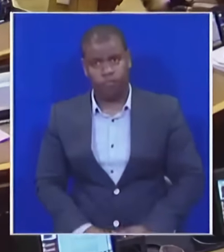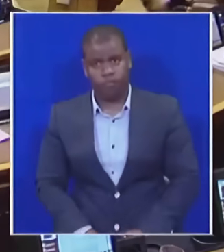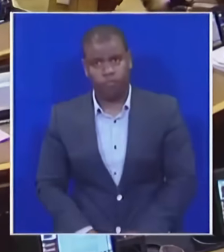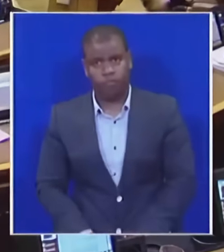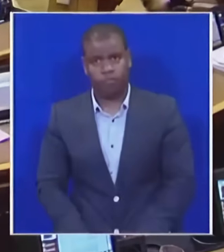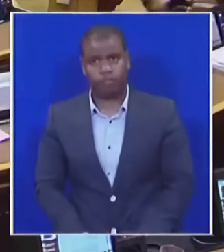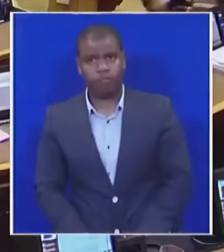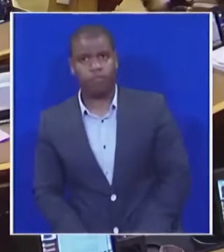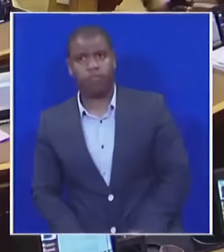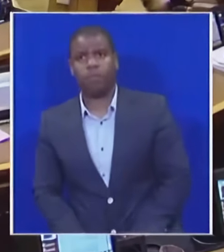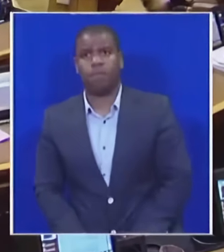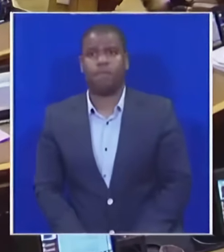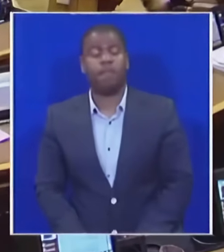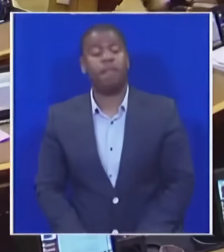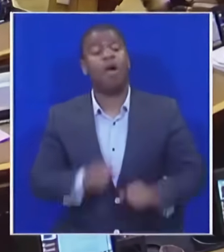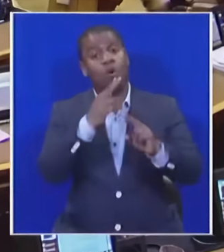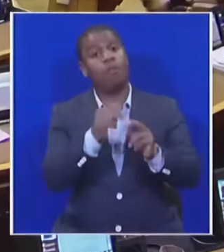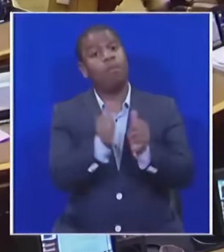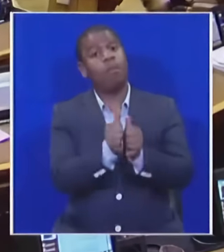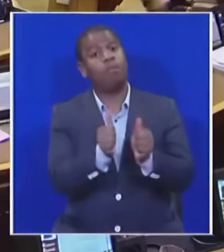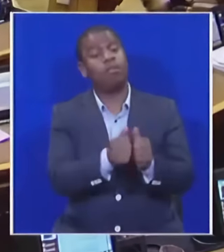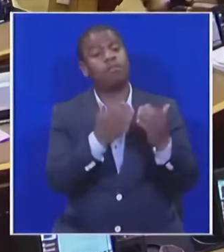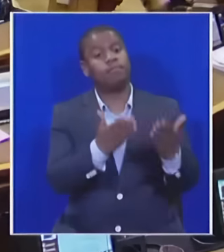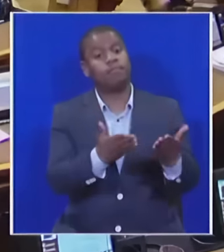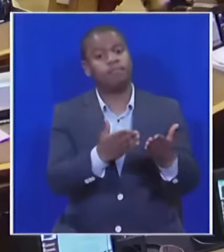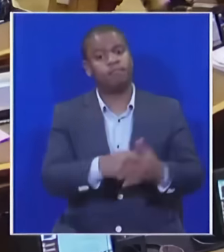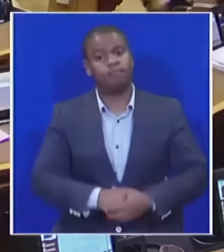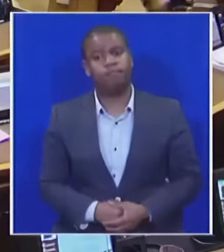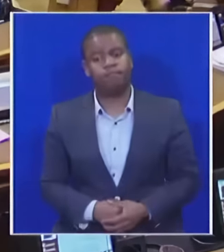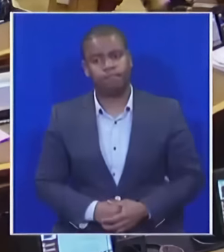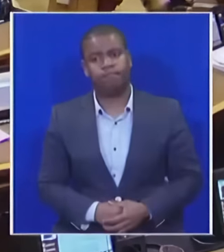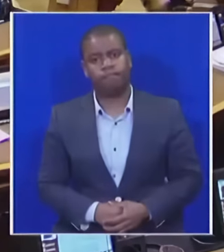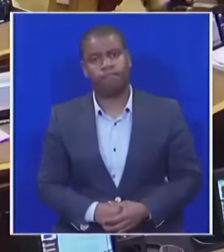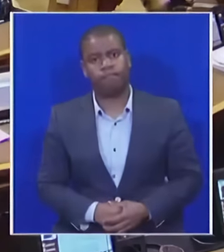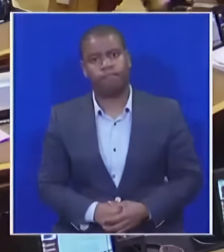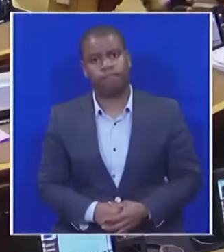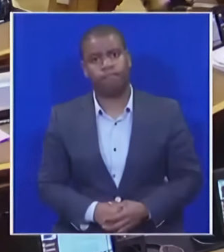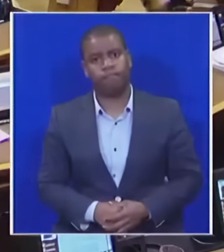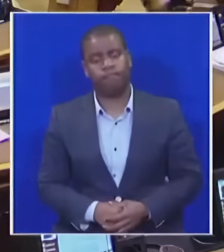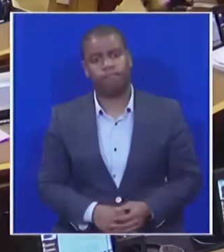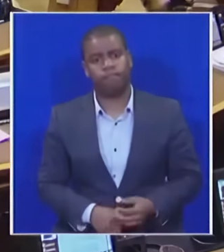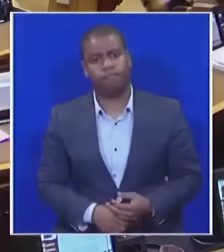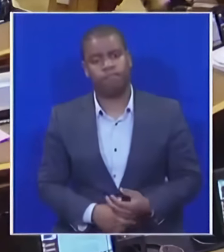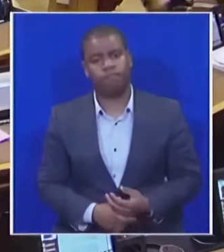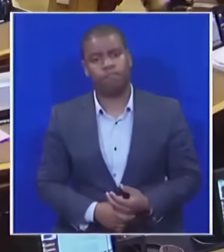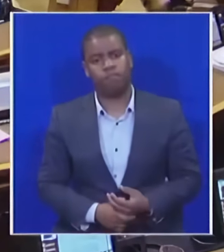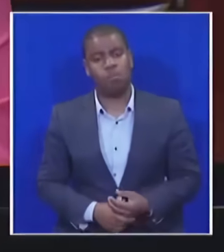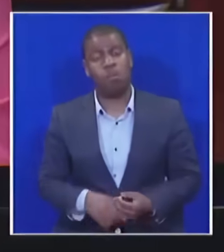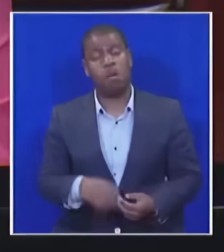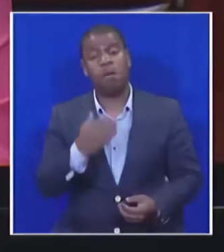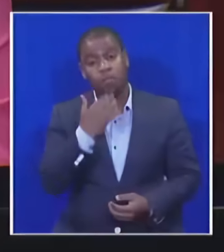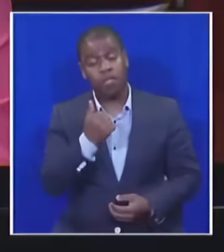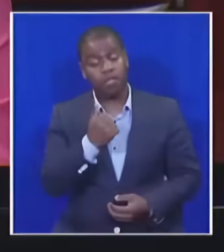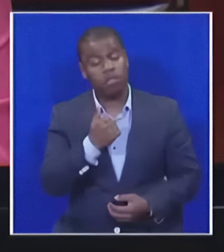House chairperson. Honorable members, House chairperson. I will come to you. Honorable members, let us